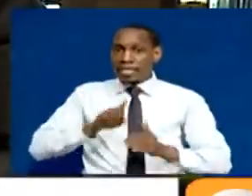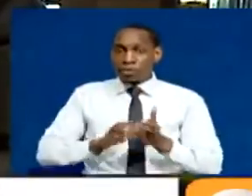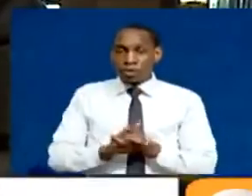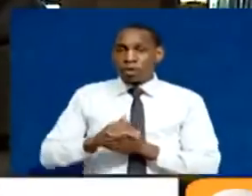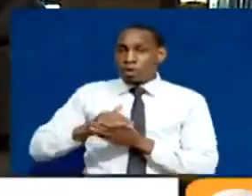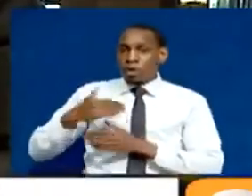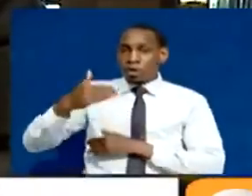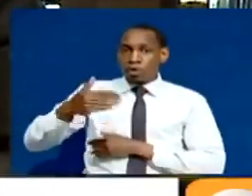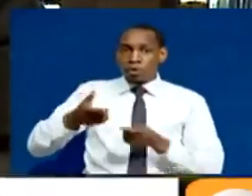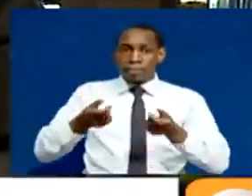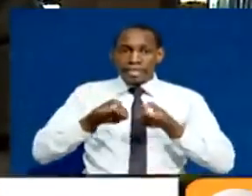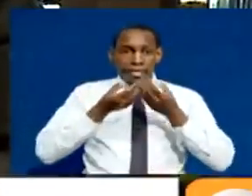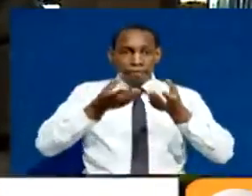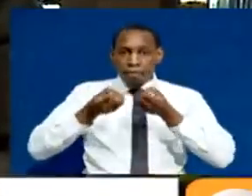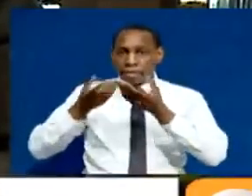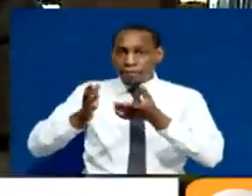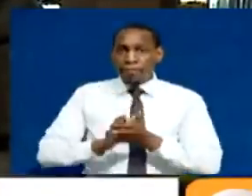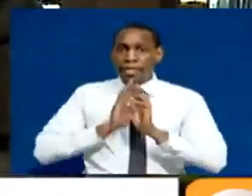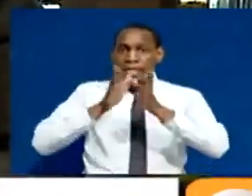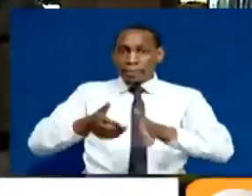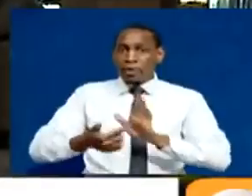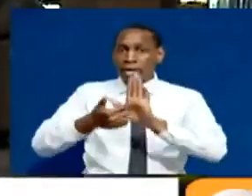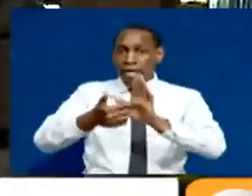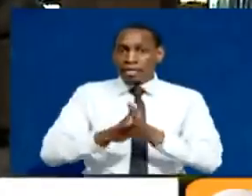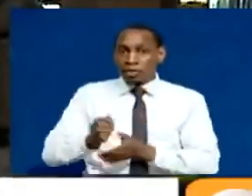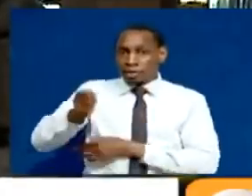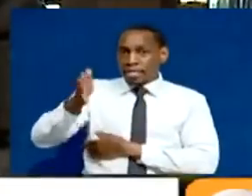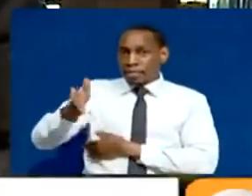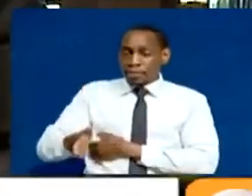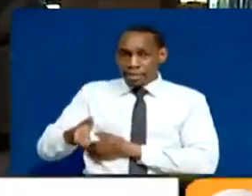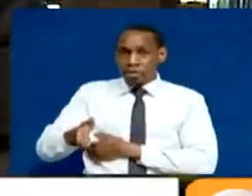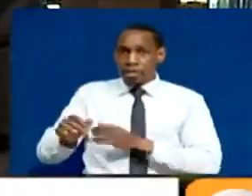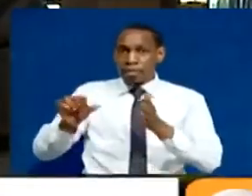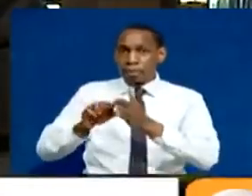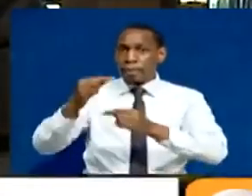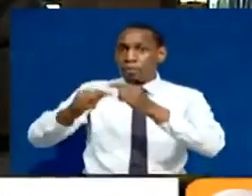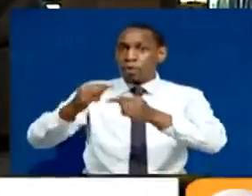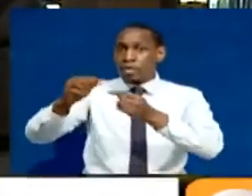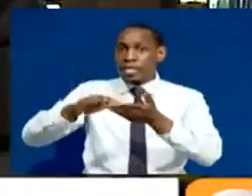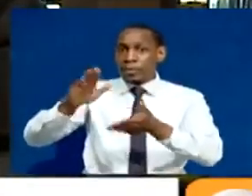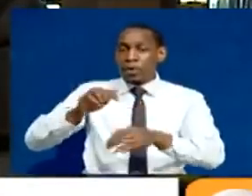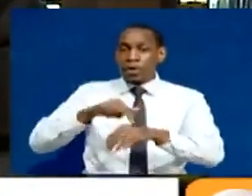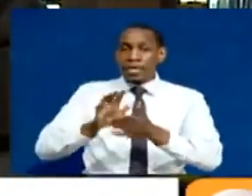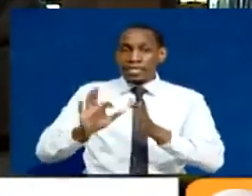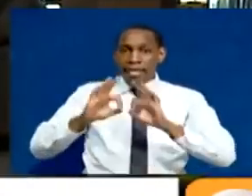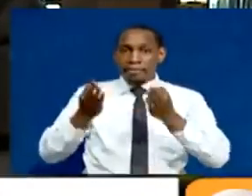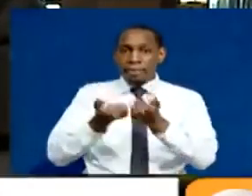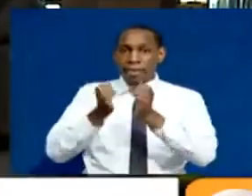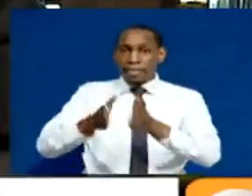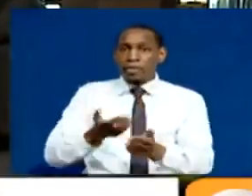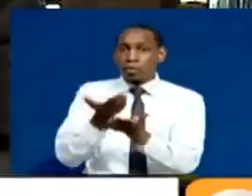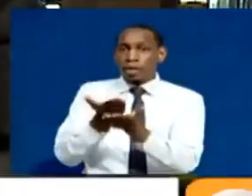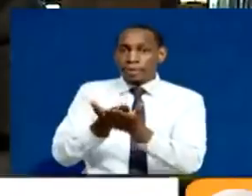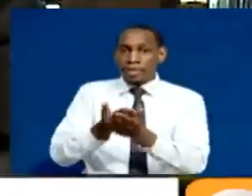as constant media updates. And as Hassan Mugambi reports, Justice Kantai's woes further deepened as Cohen's family petitioned